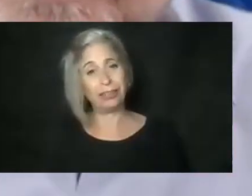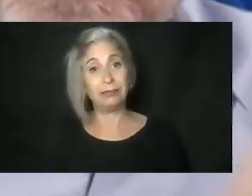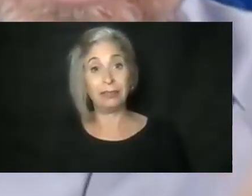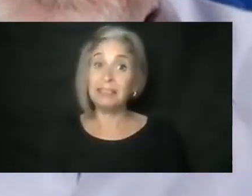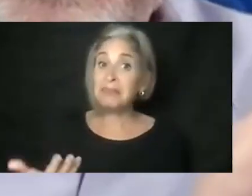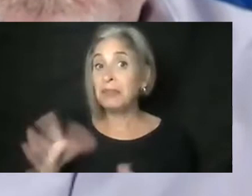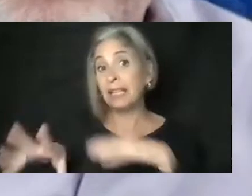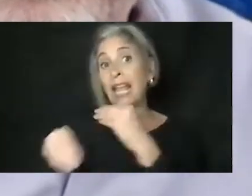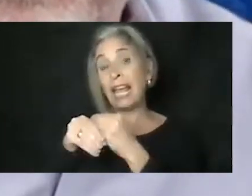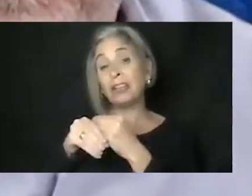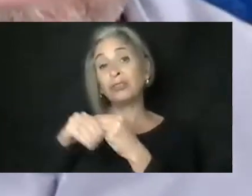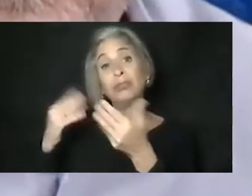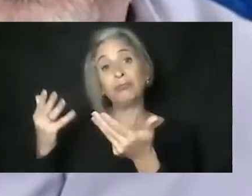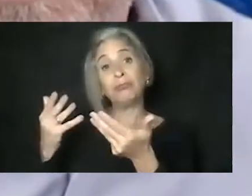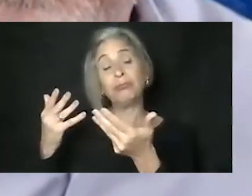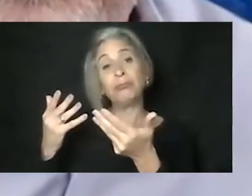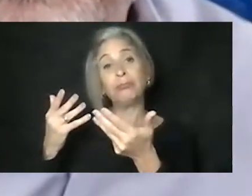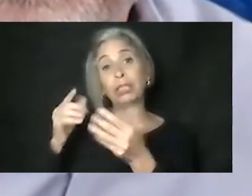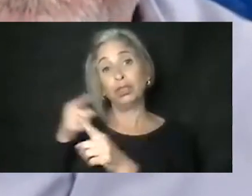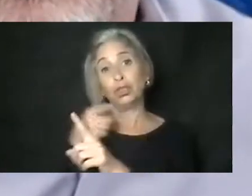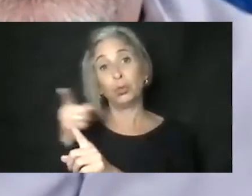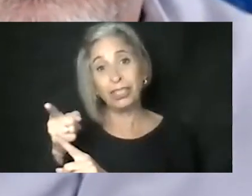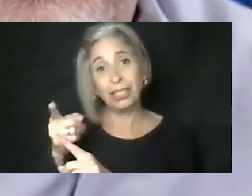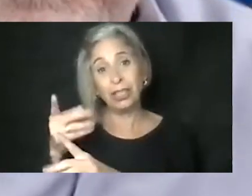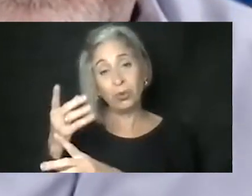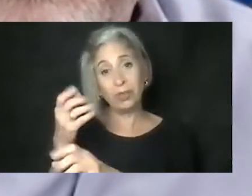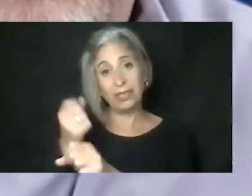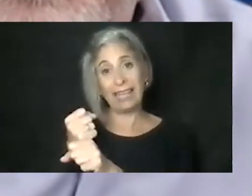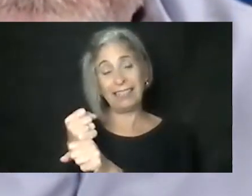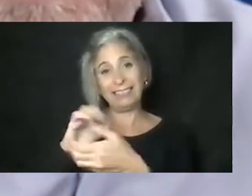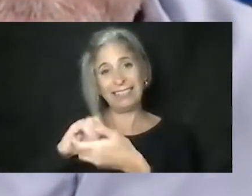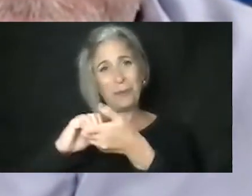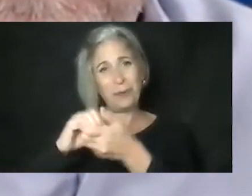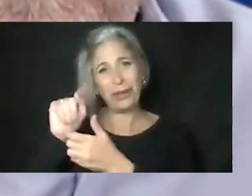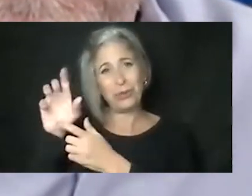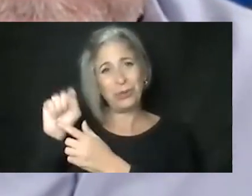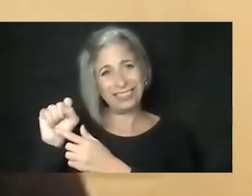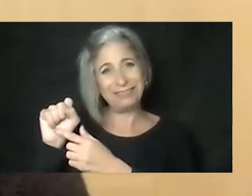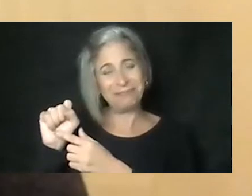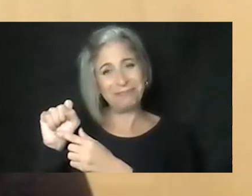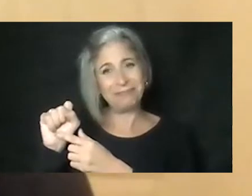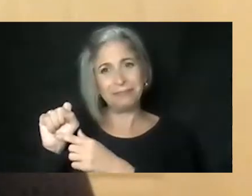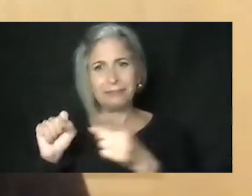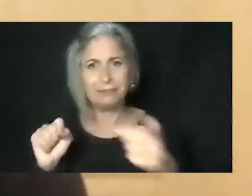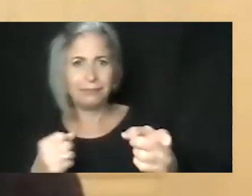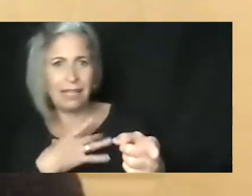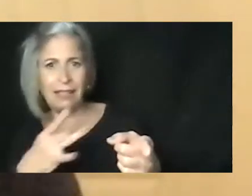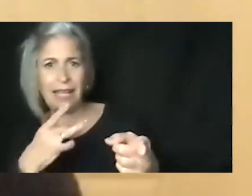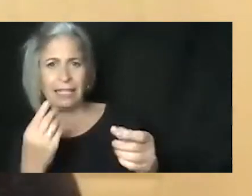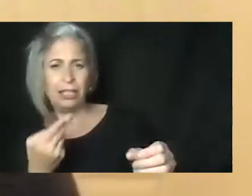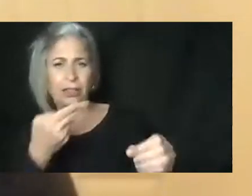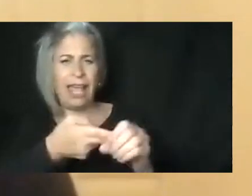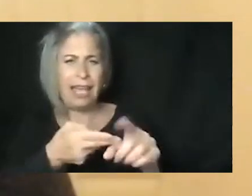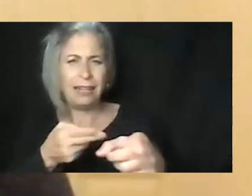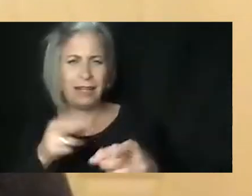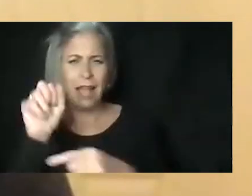an extra step or an extra direction in which you can take collaborative tools in. I'd like to jump in, because